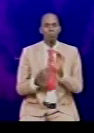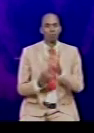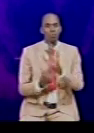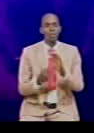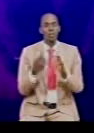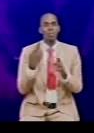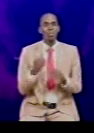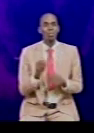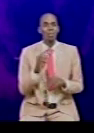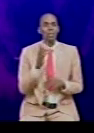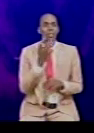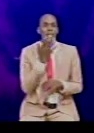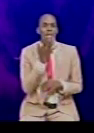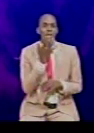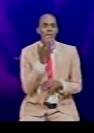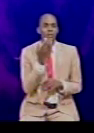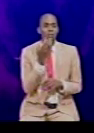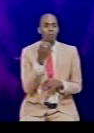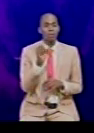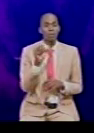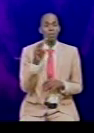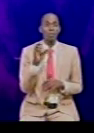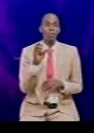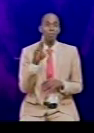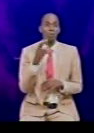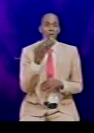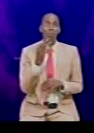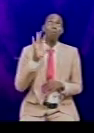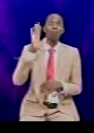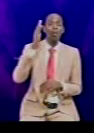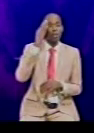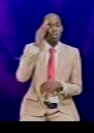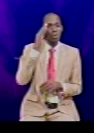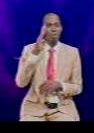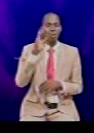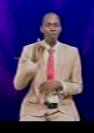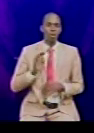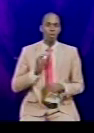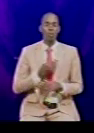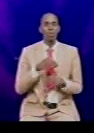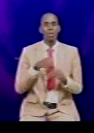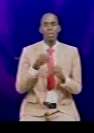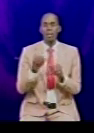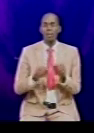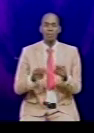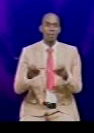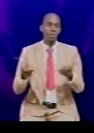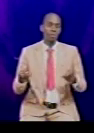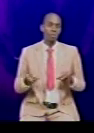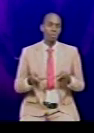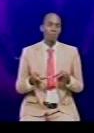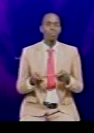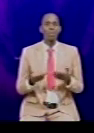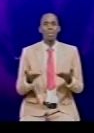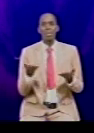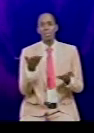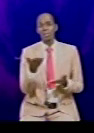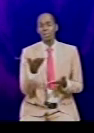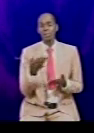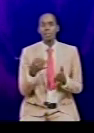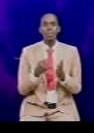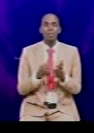savour of his knowledge by us in every place." There it tells us